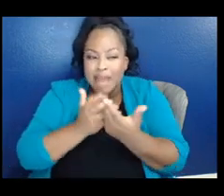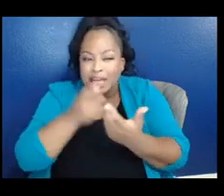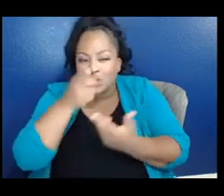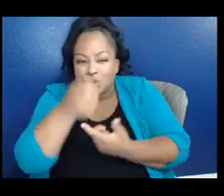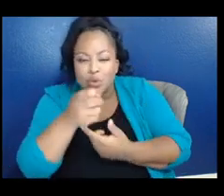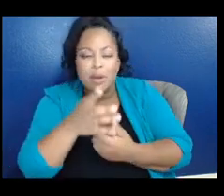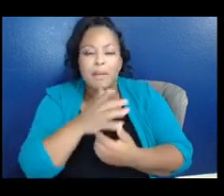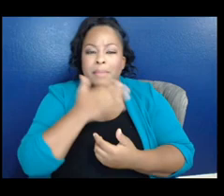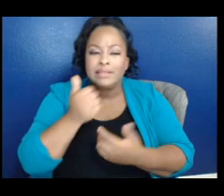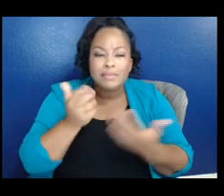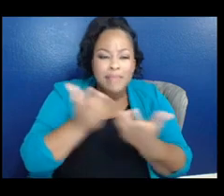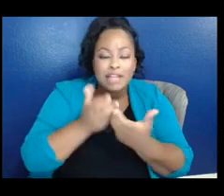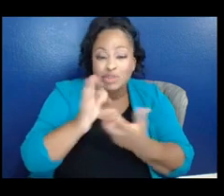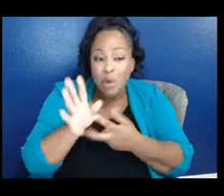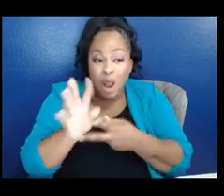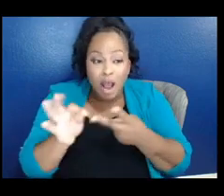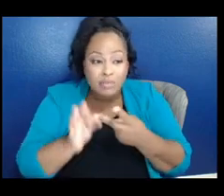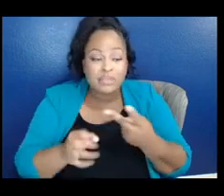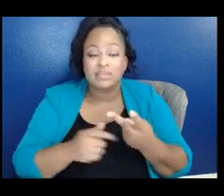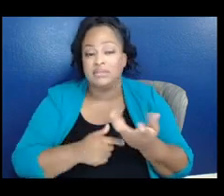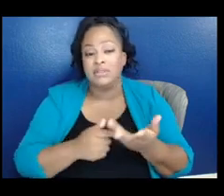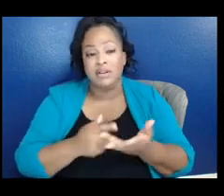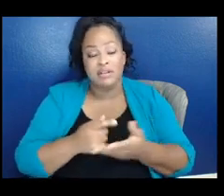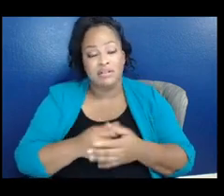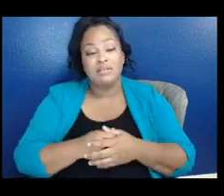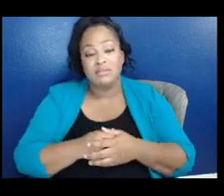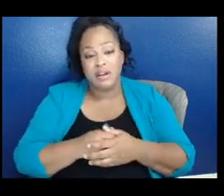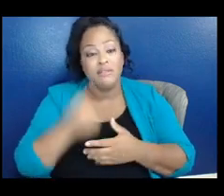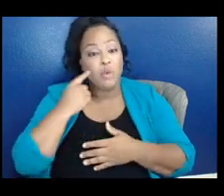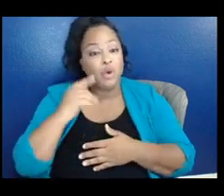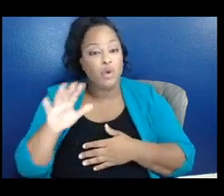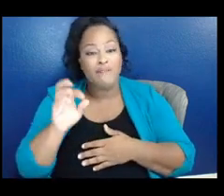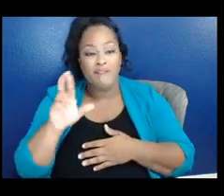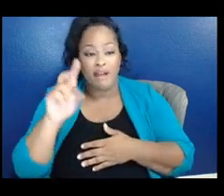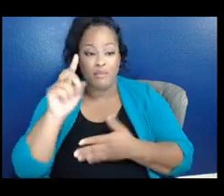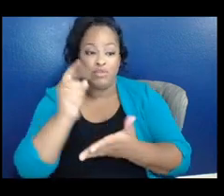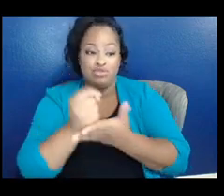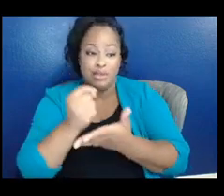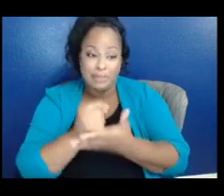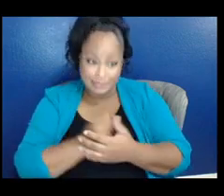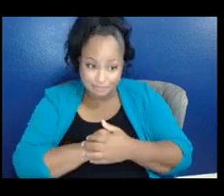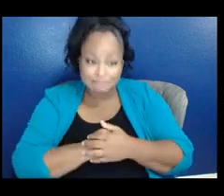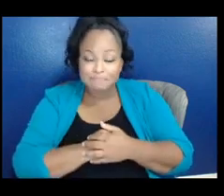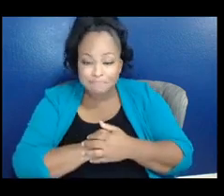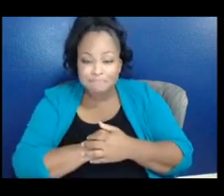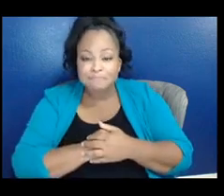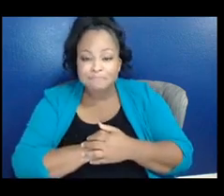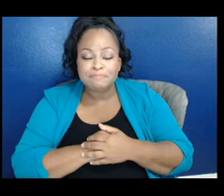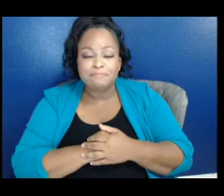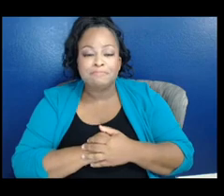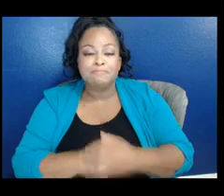you and the options that you want to be offered for your fibroid treatment.